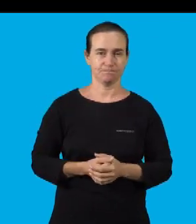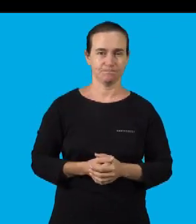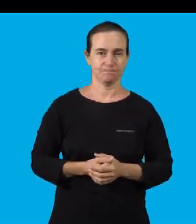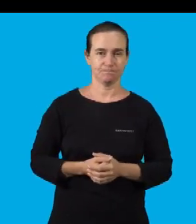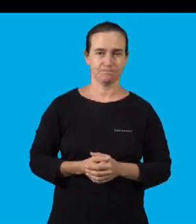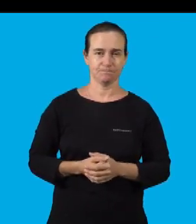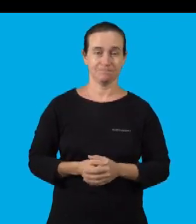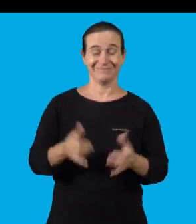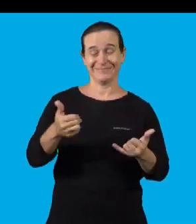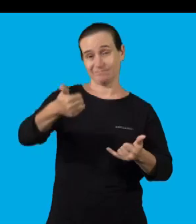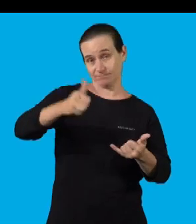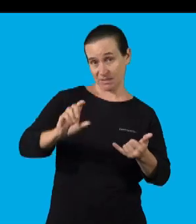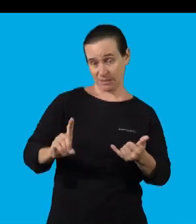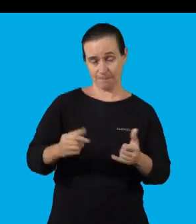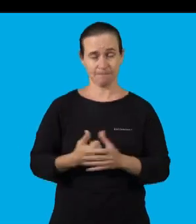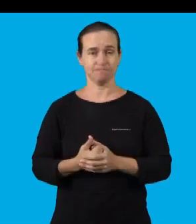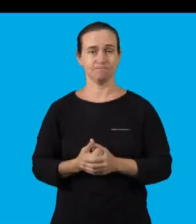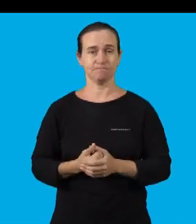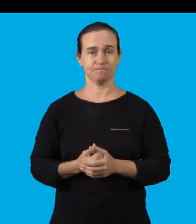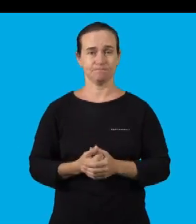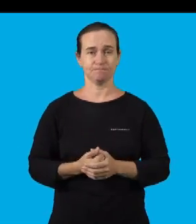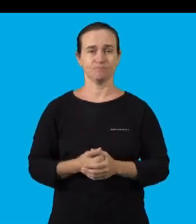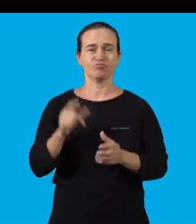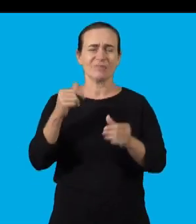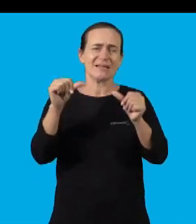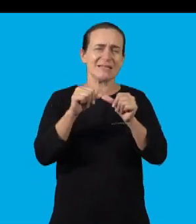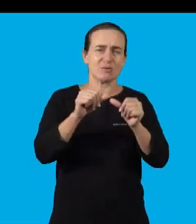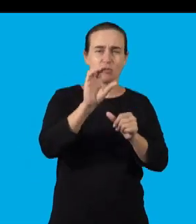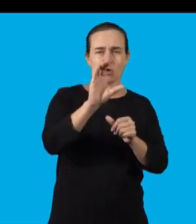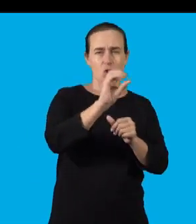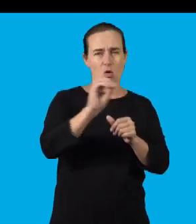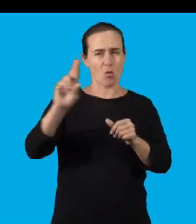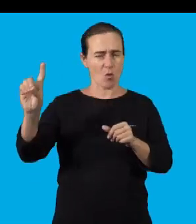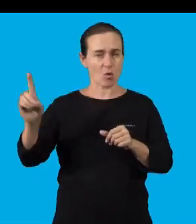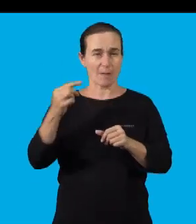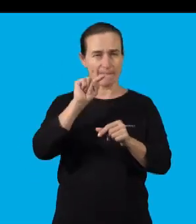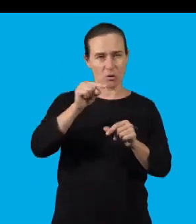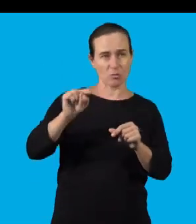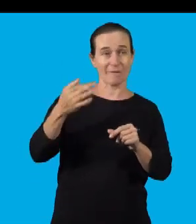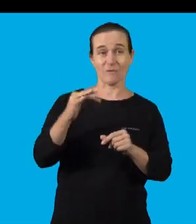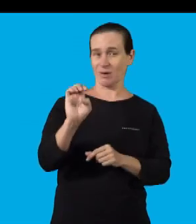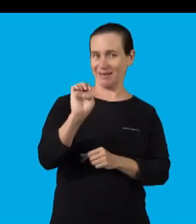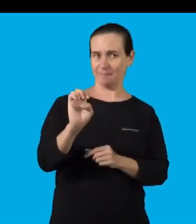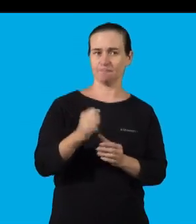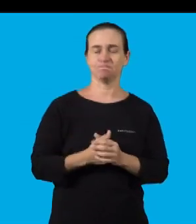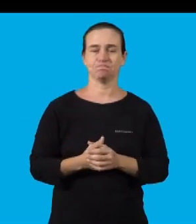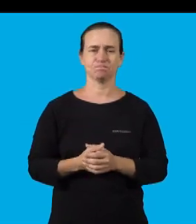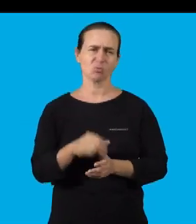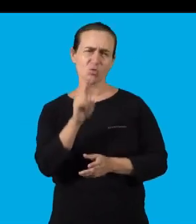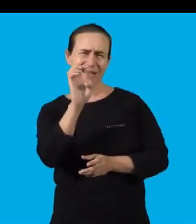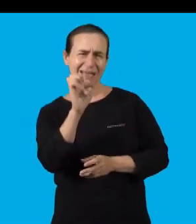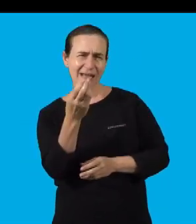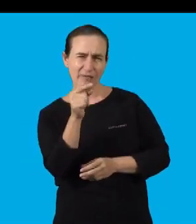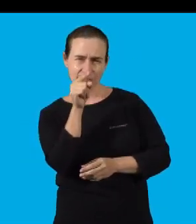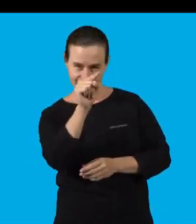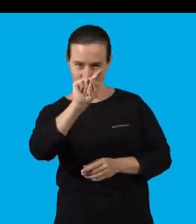to a positive 3. Let's look at the last question there, which is determine the coordinates of E. Now, when